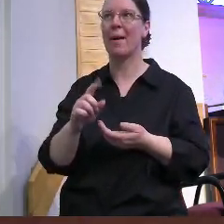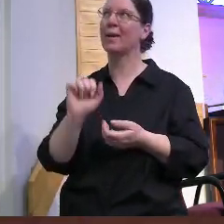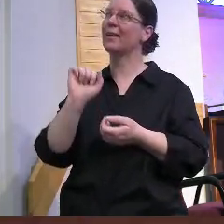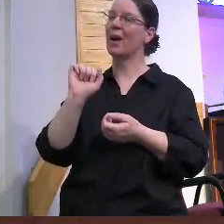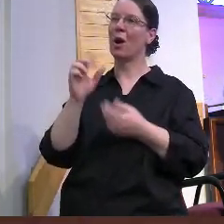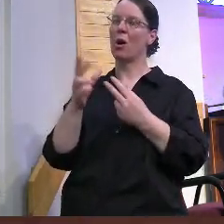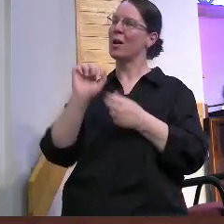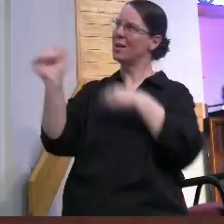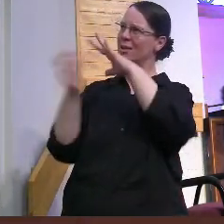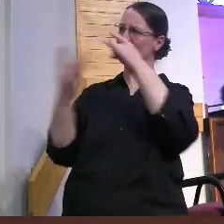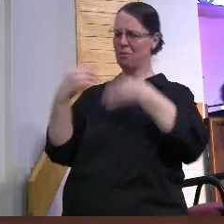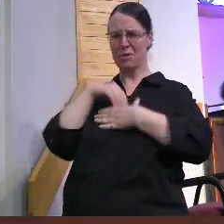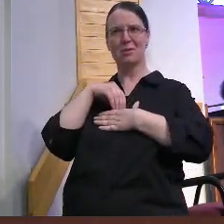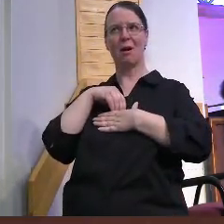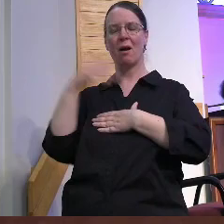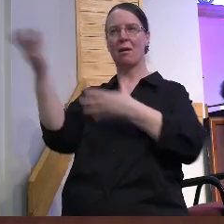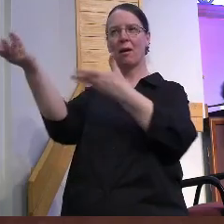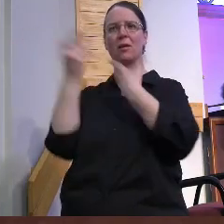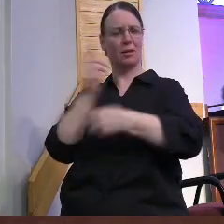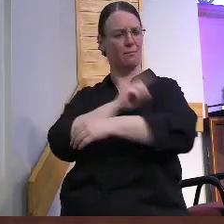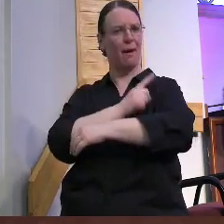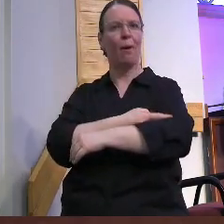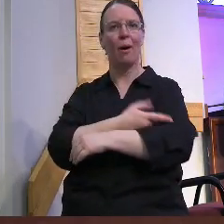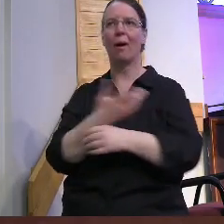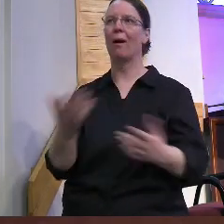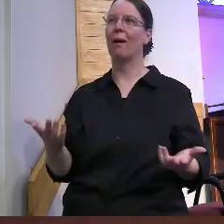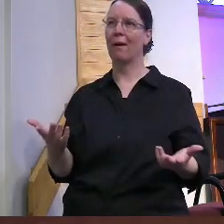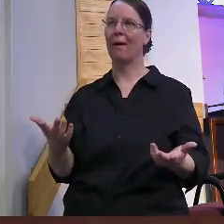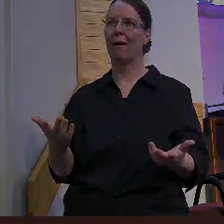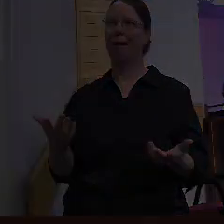fear. God has not given me a spirit of fear, but a power and of love and of a sound mind.